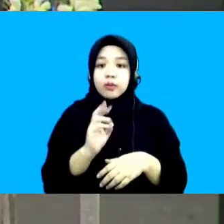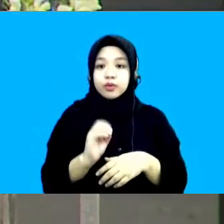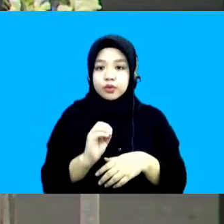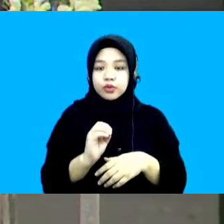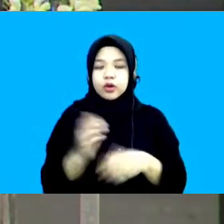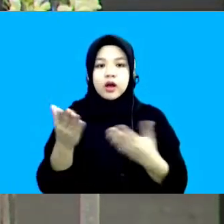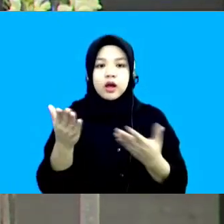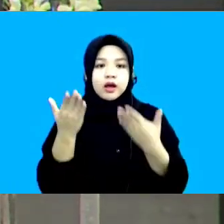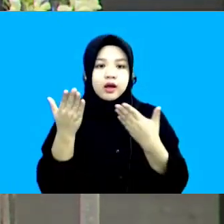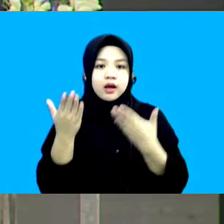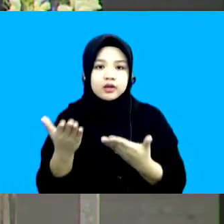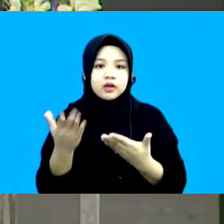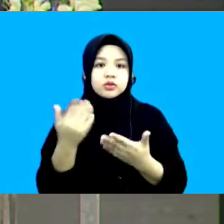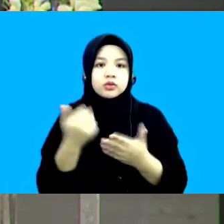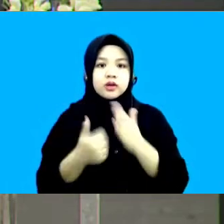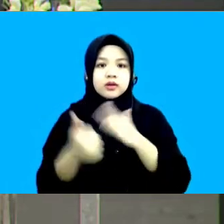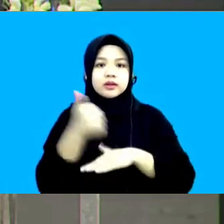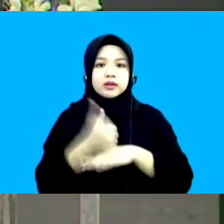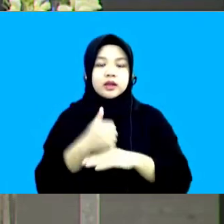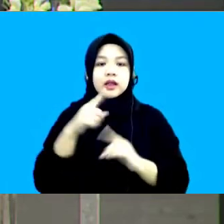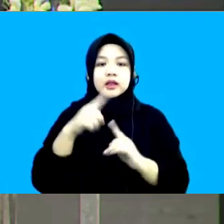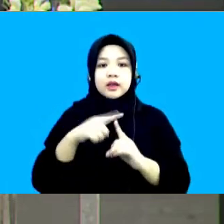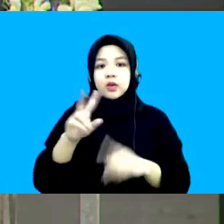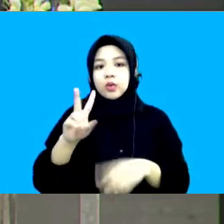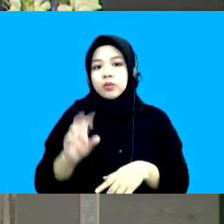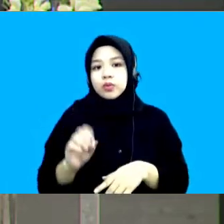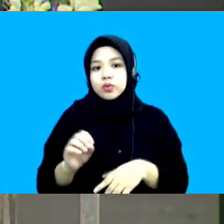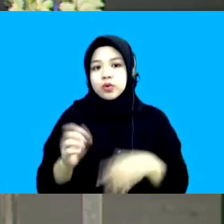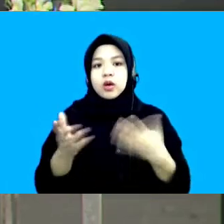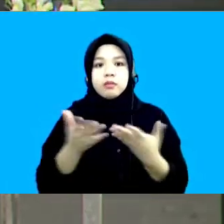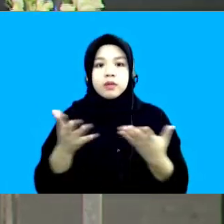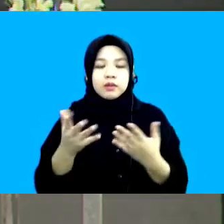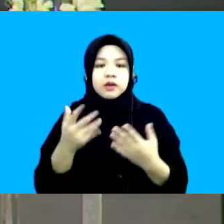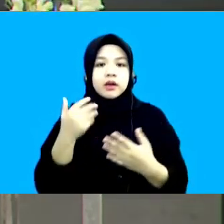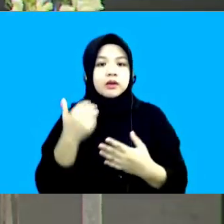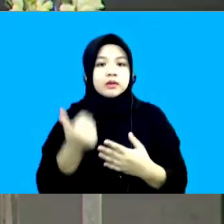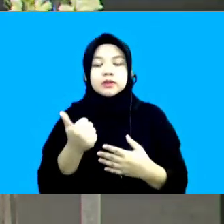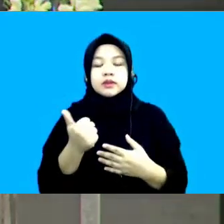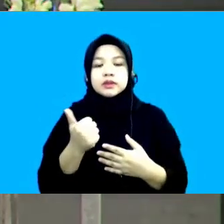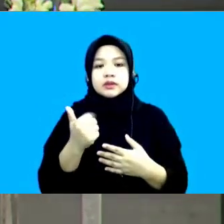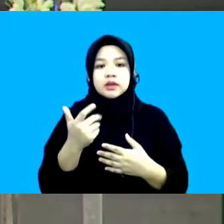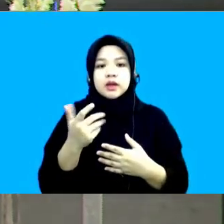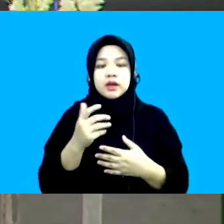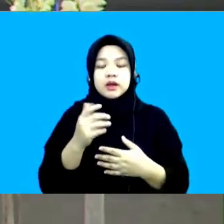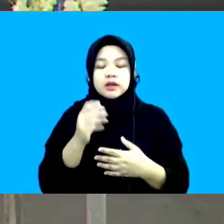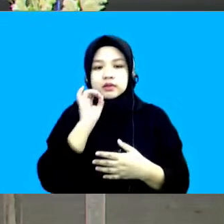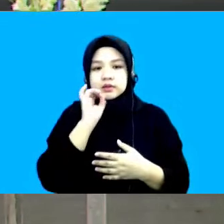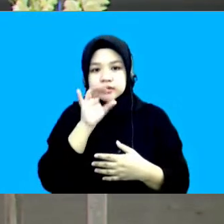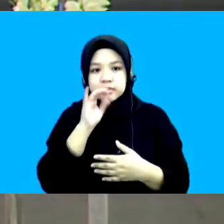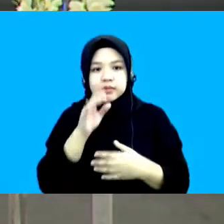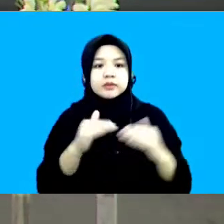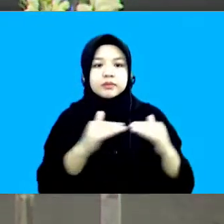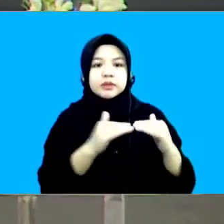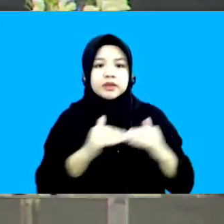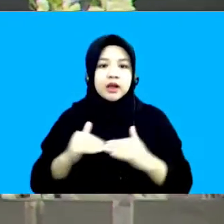hit Mexico hard, it did not lead to political disaster for the